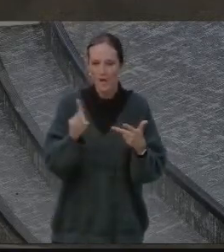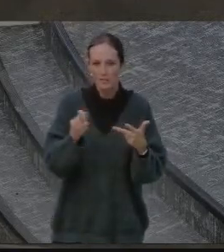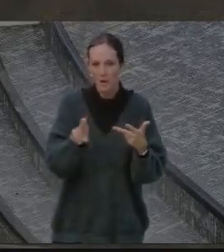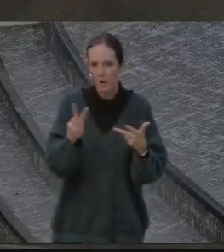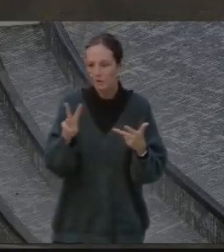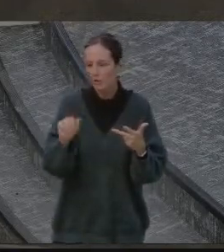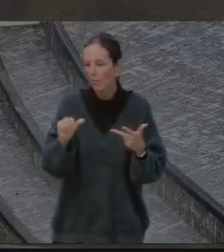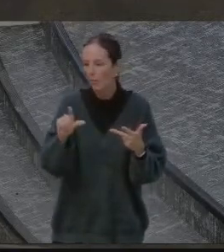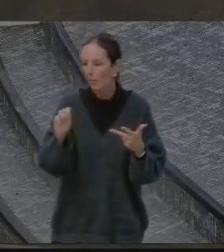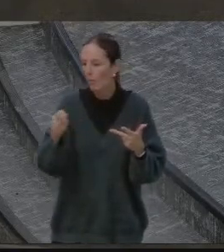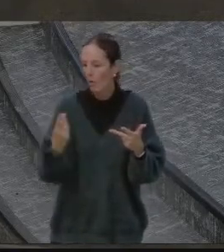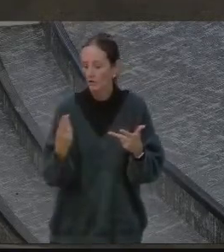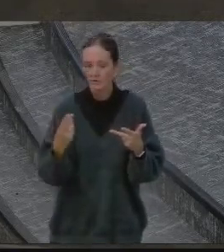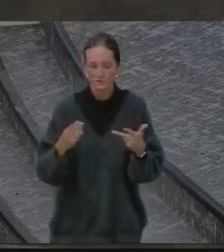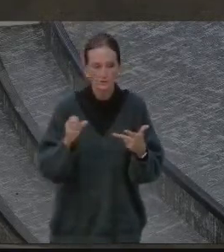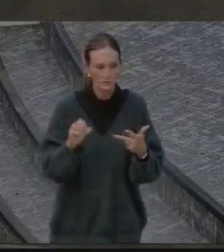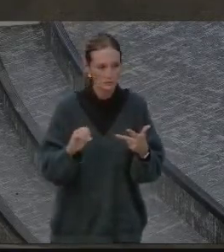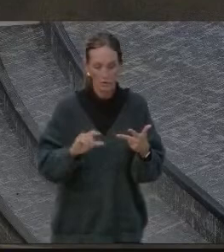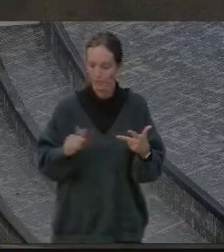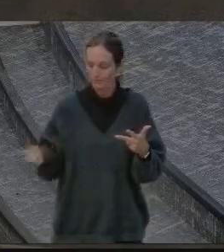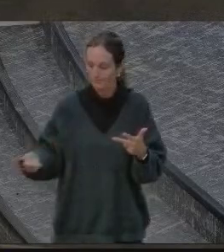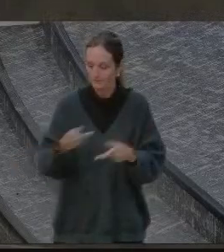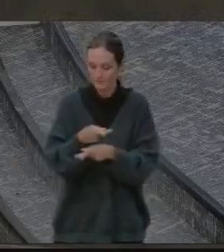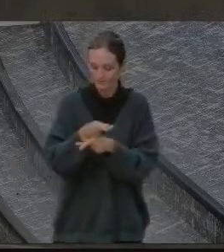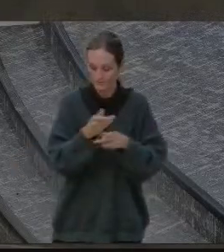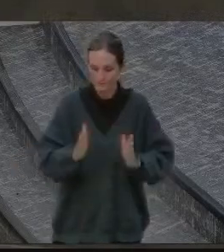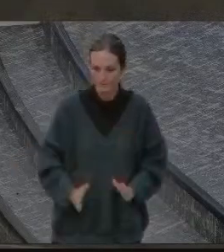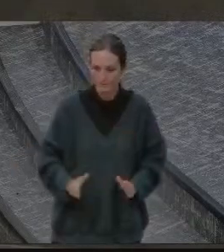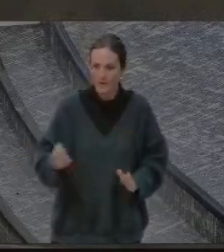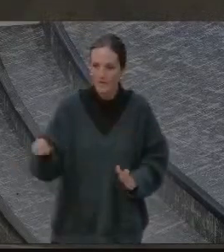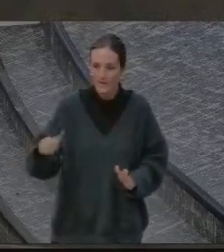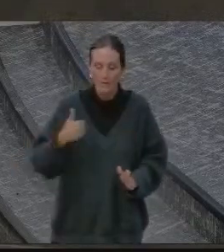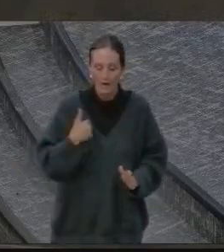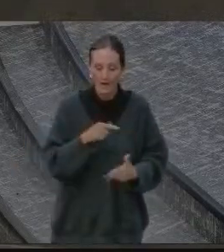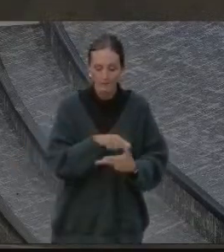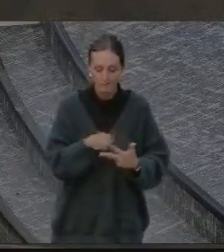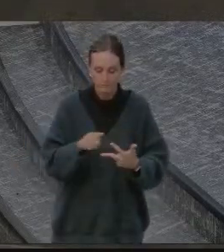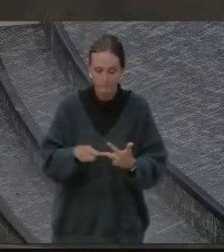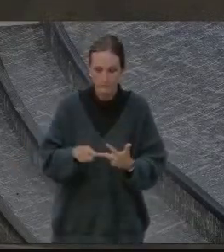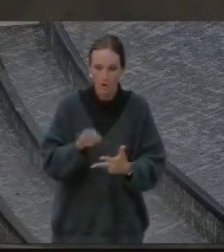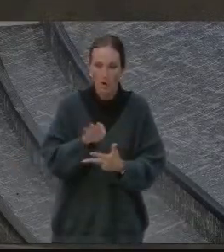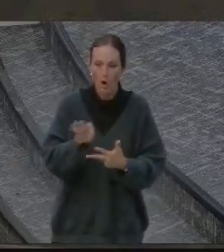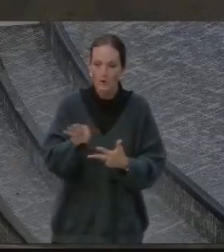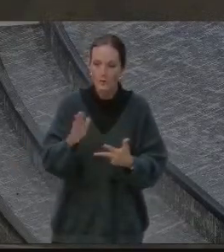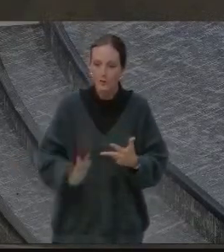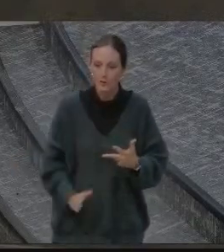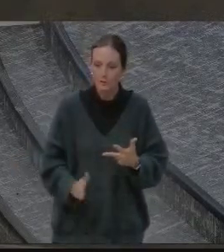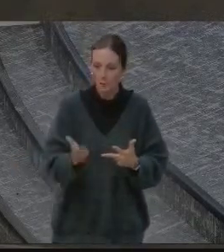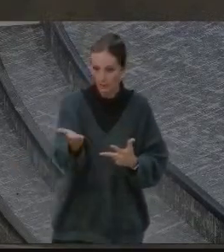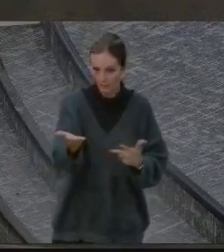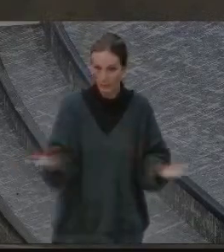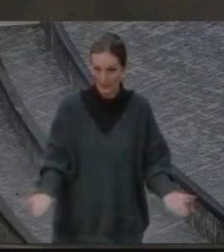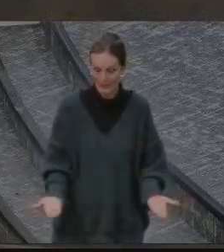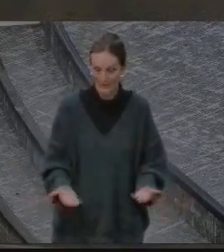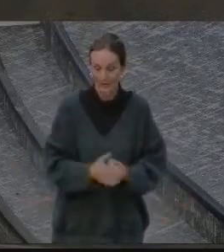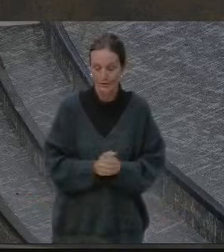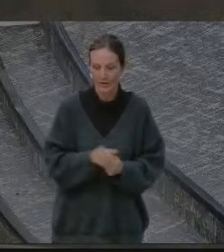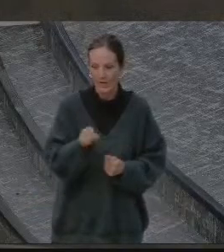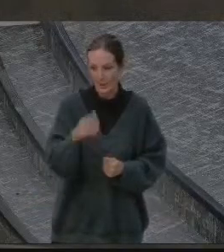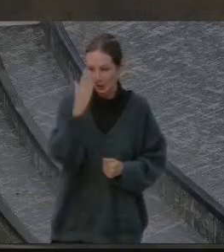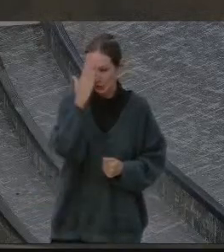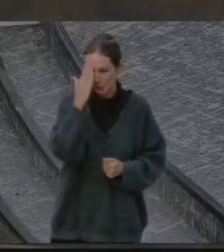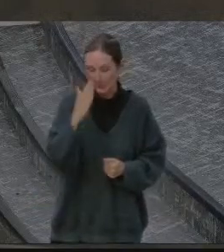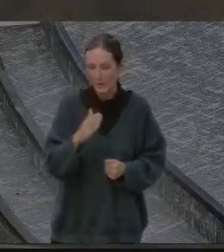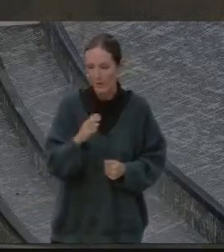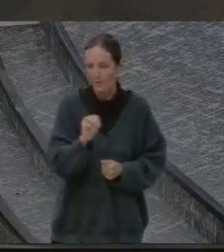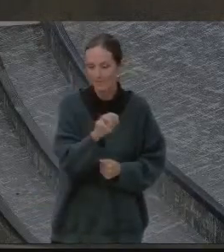turn the floor over to you, Dr. Thomas. Thank you. So we do have those three. Our auditors are here. As you know, Mr. Schooneman and his